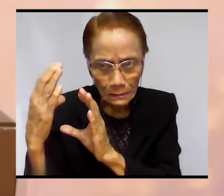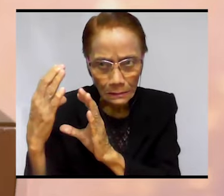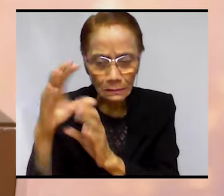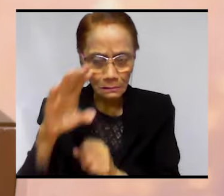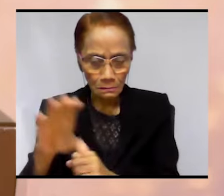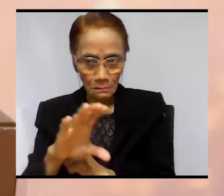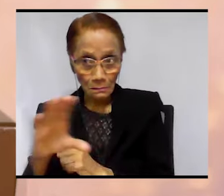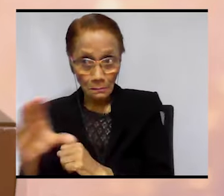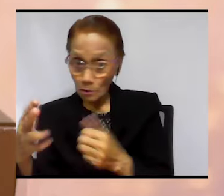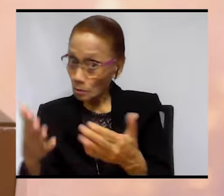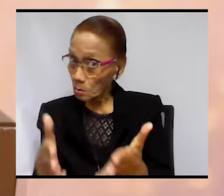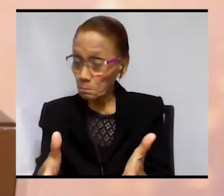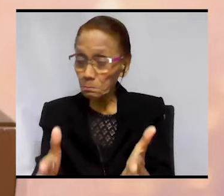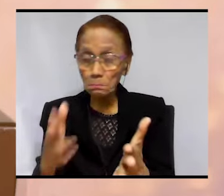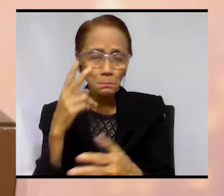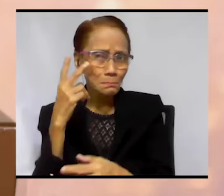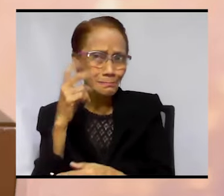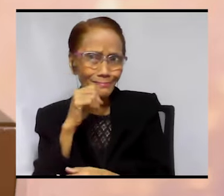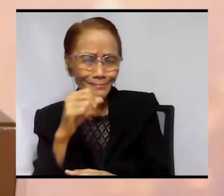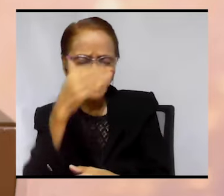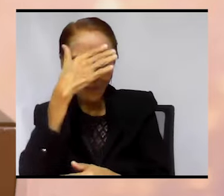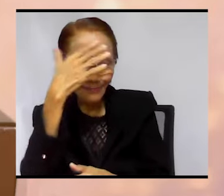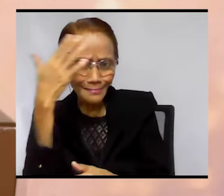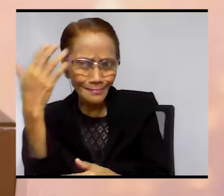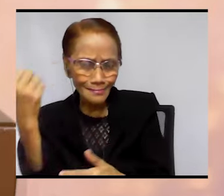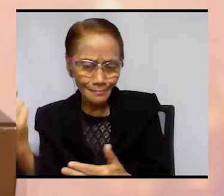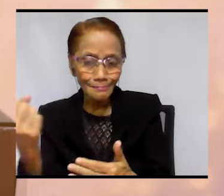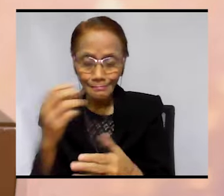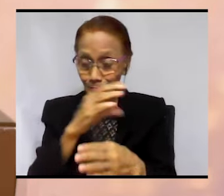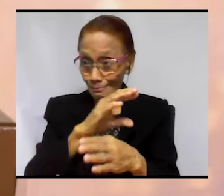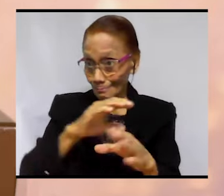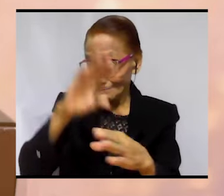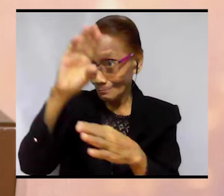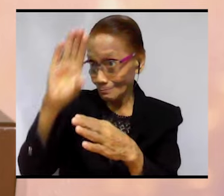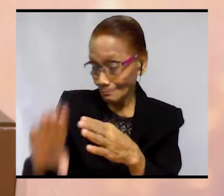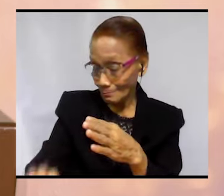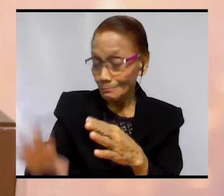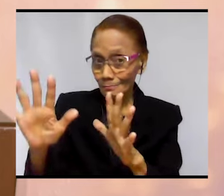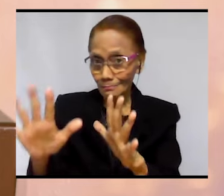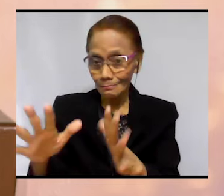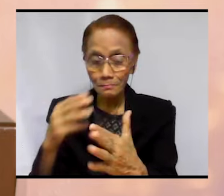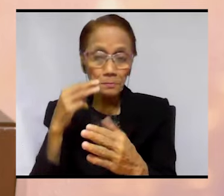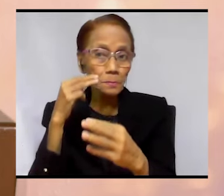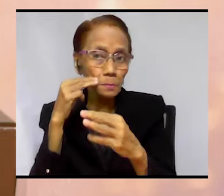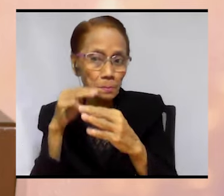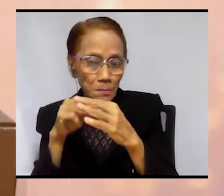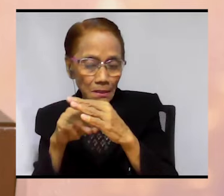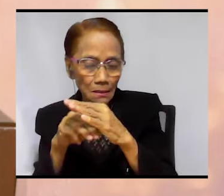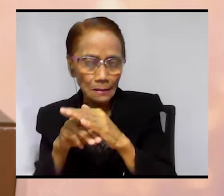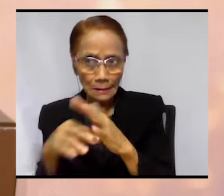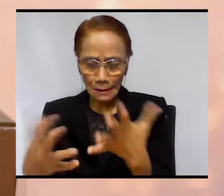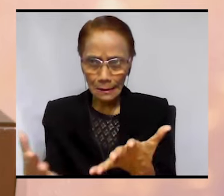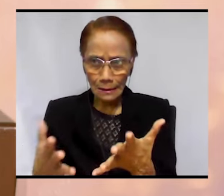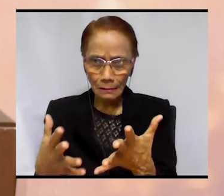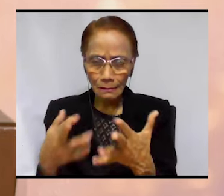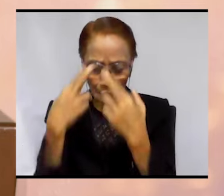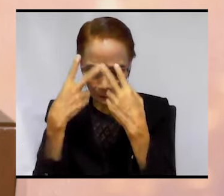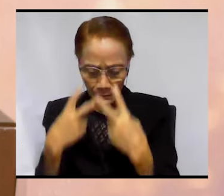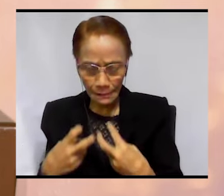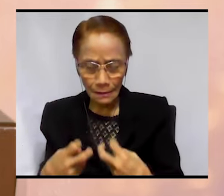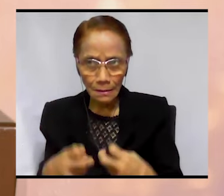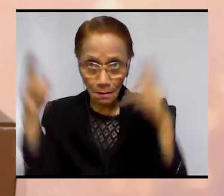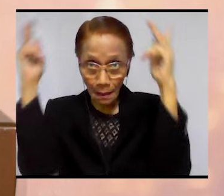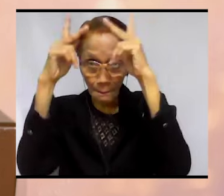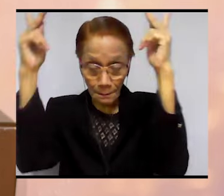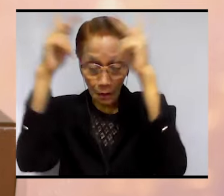the contribution of the faithful in the fulfillment of our ministry. Let us reflect on the Pope's call